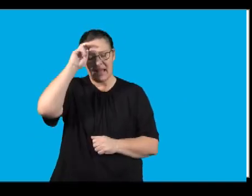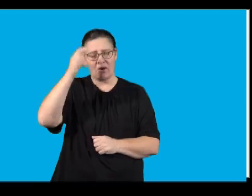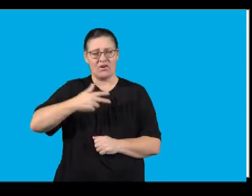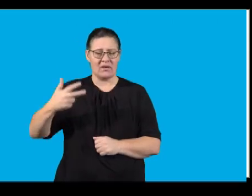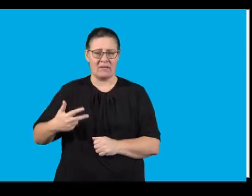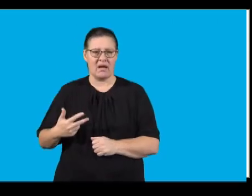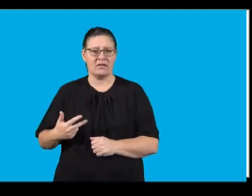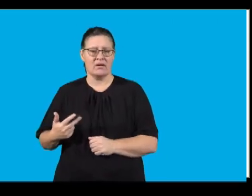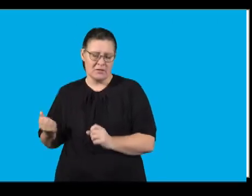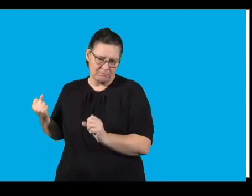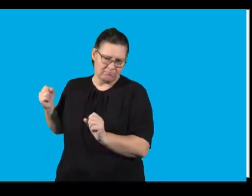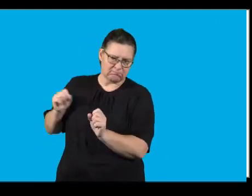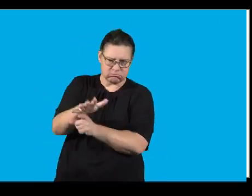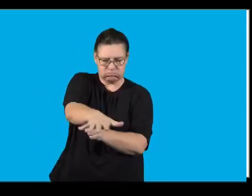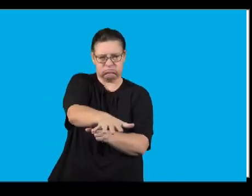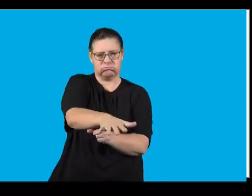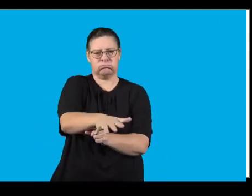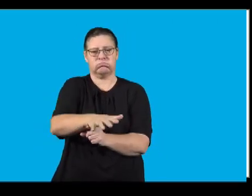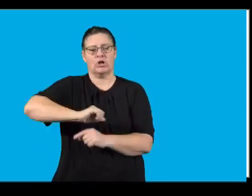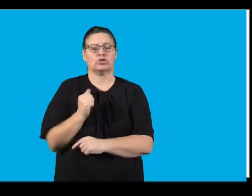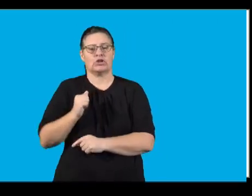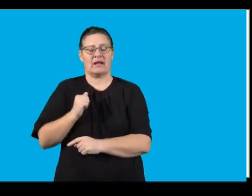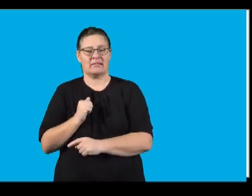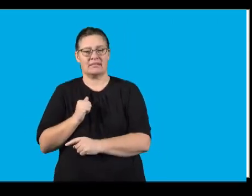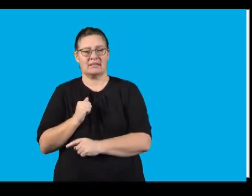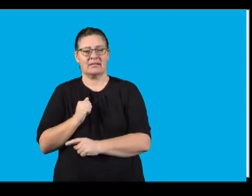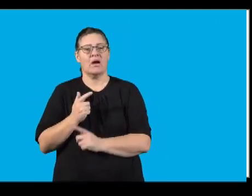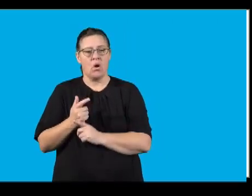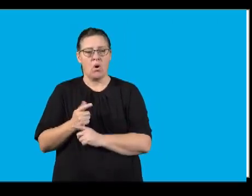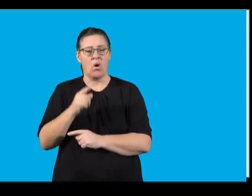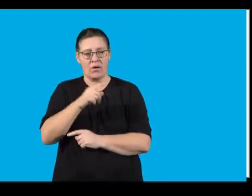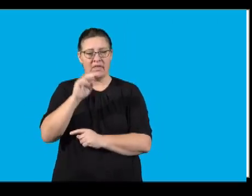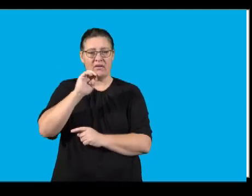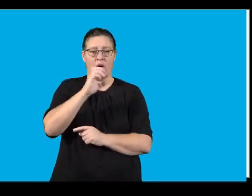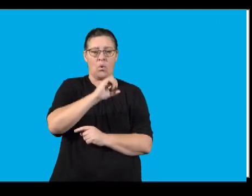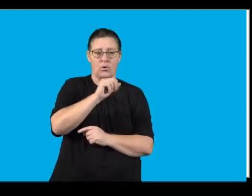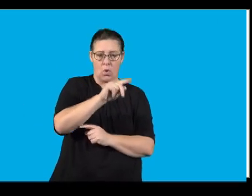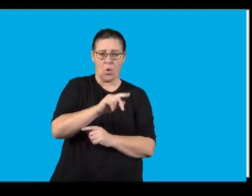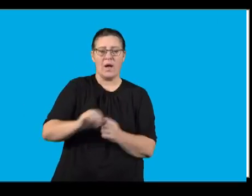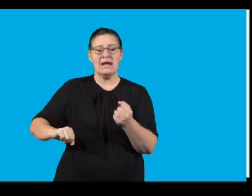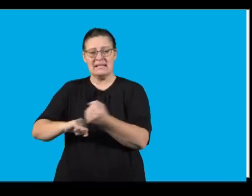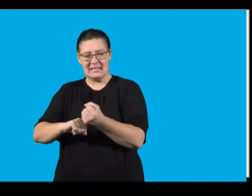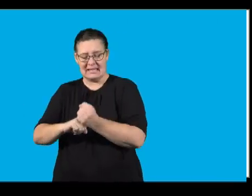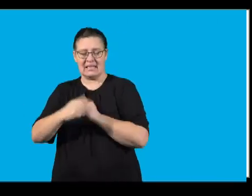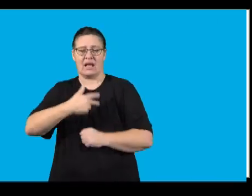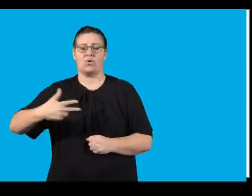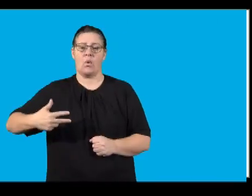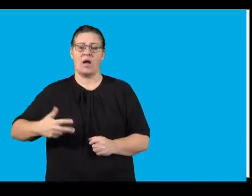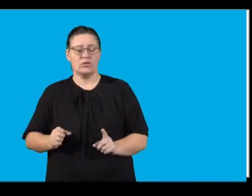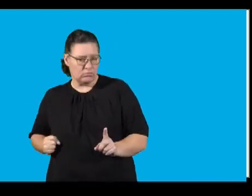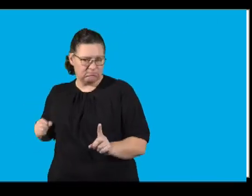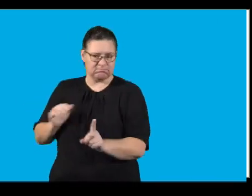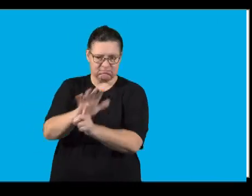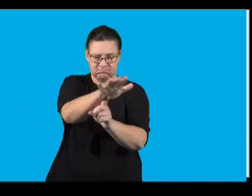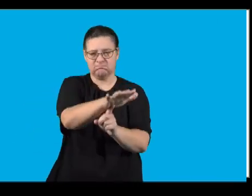the king of Norway invaded Scotland, all right? Or the Thane of Gordo assisted the king of Norway to invade Scotland,